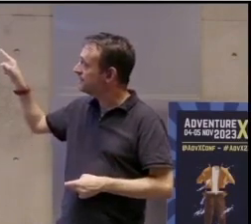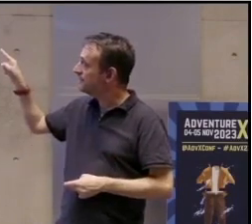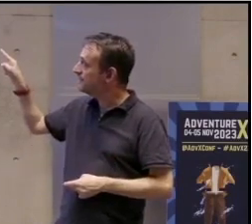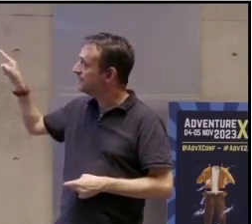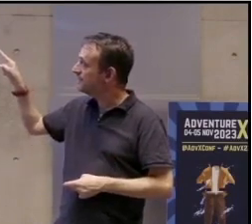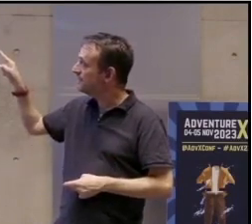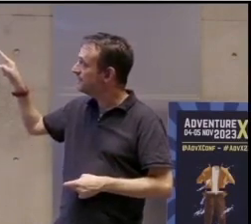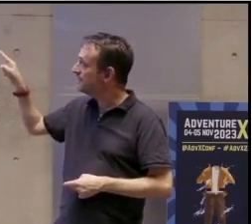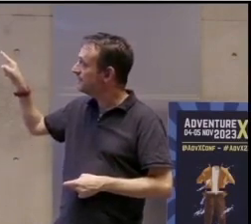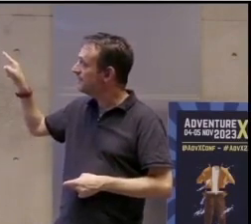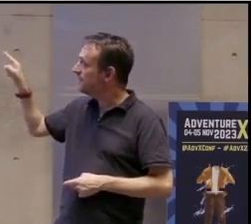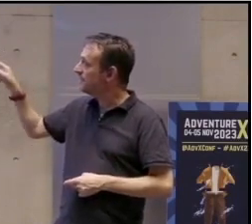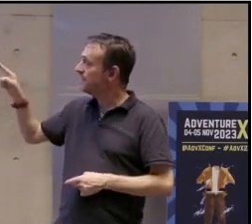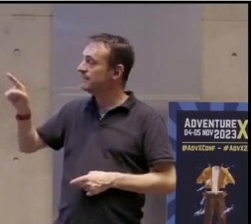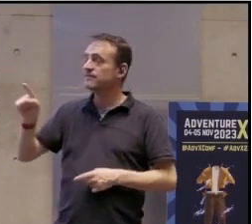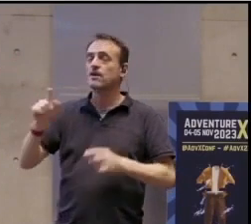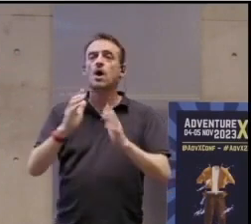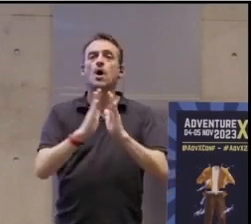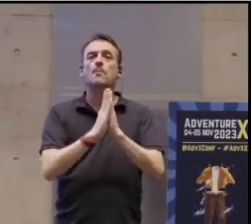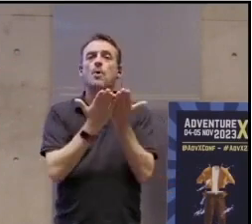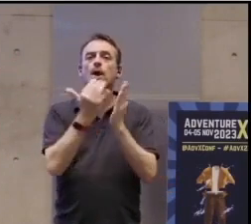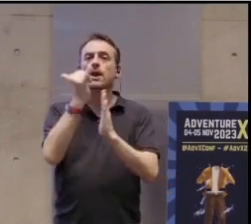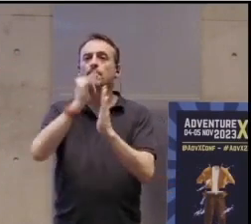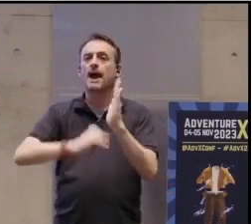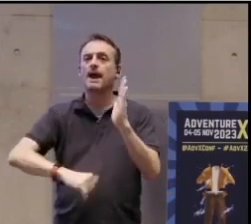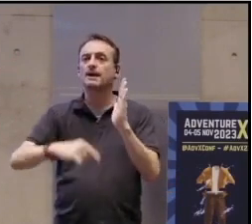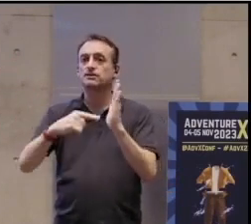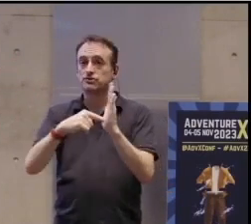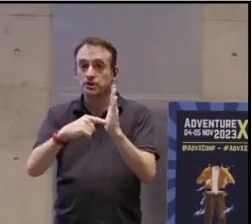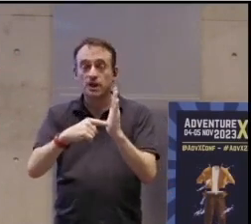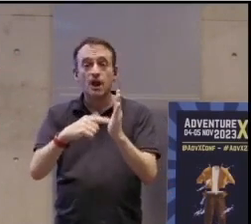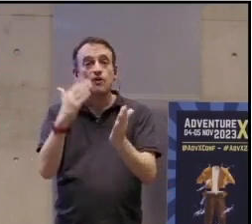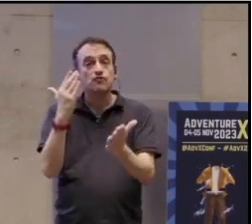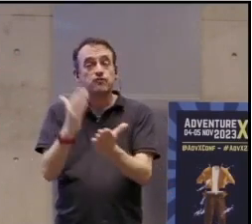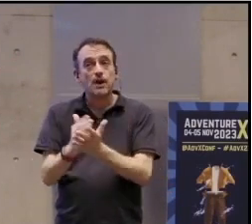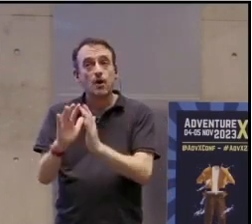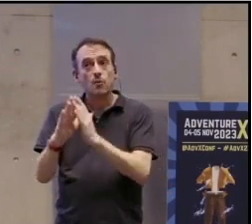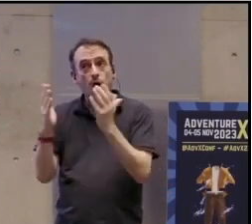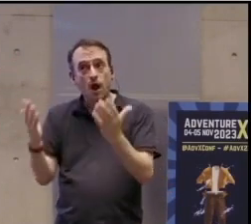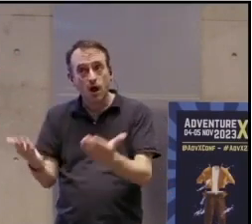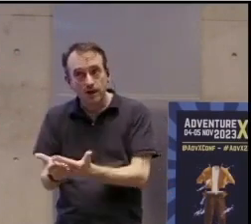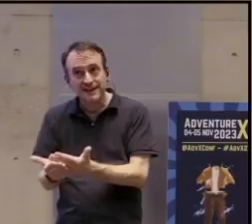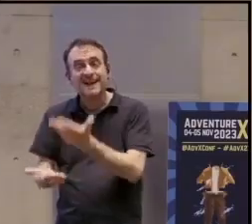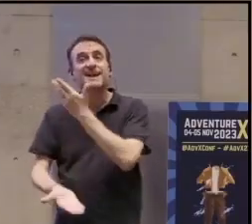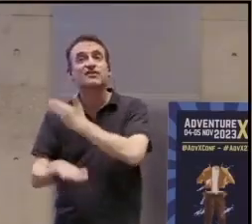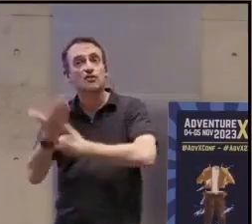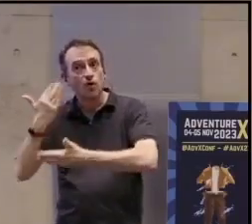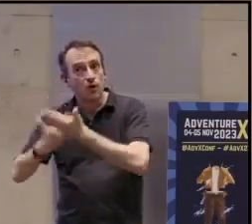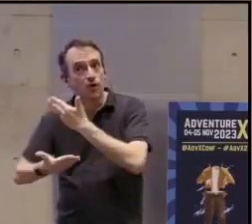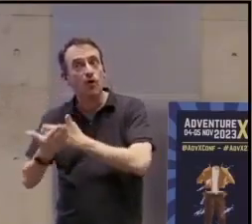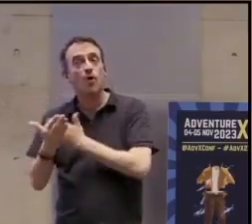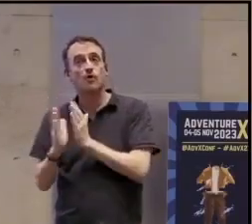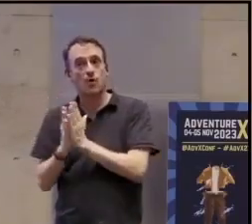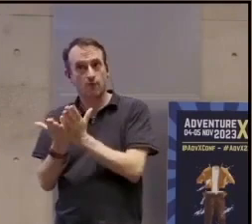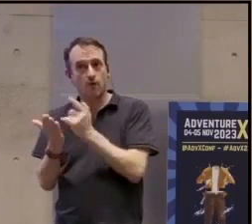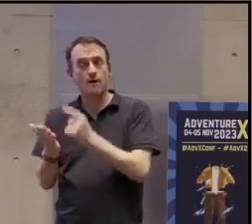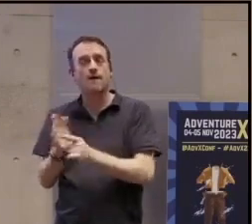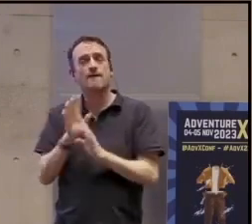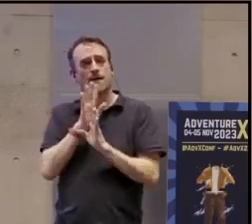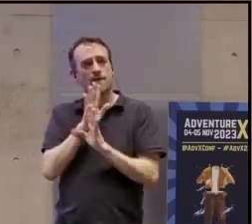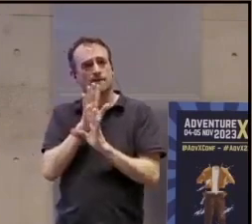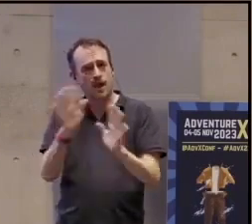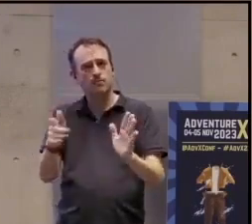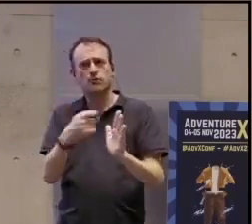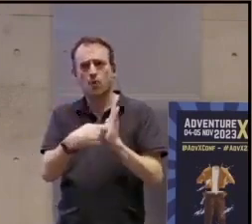is a page from a book set in the real world, it's a historical novel set in real life by quite a rather famous